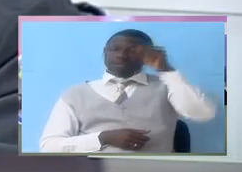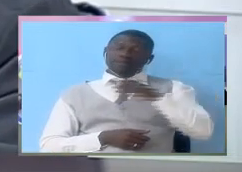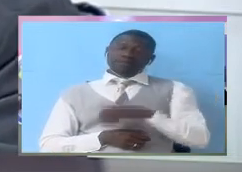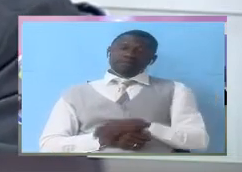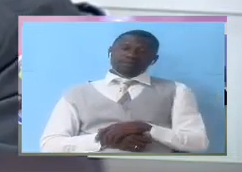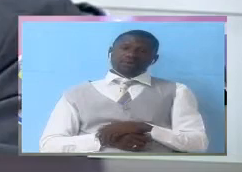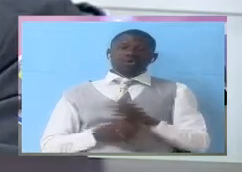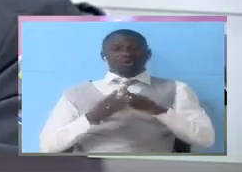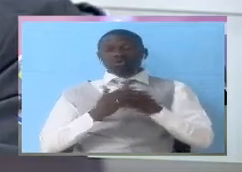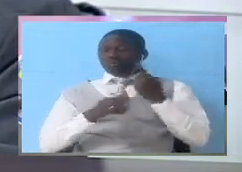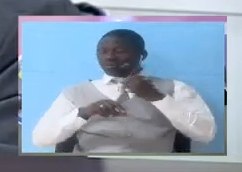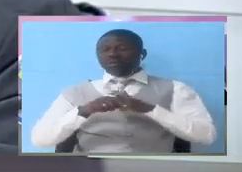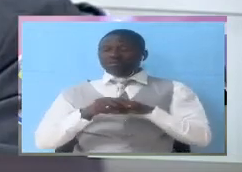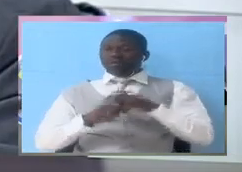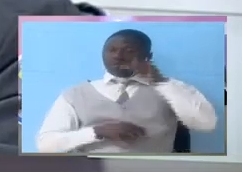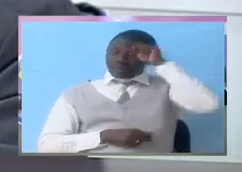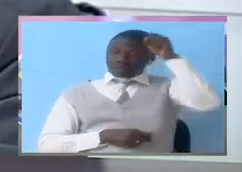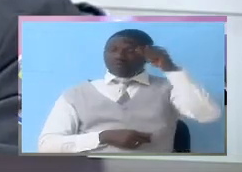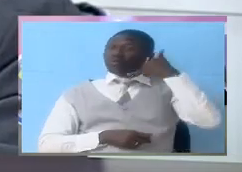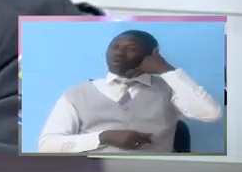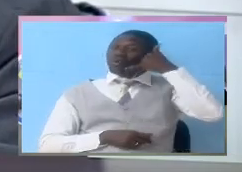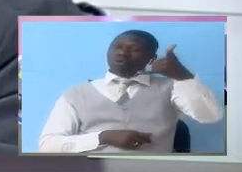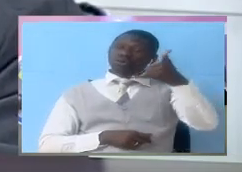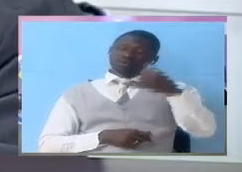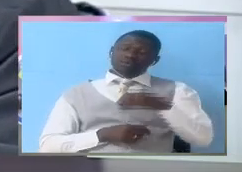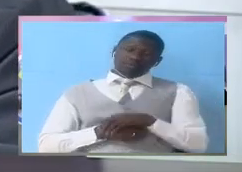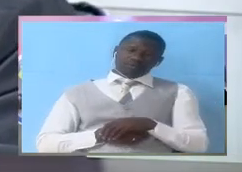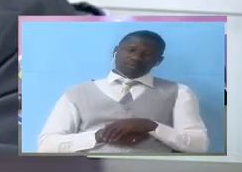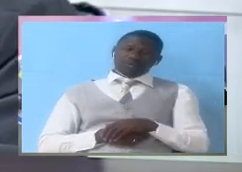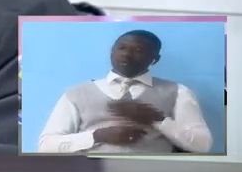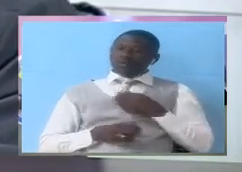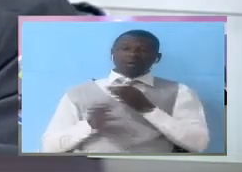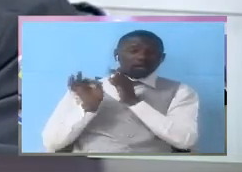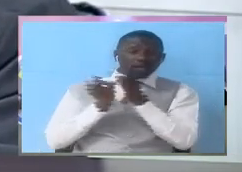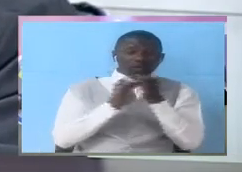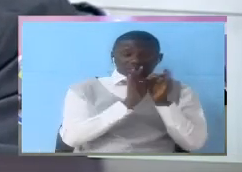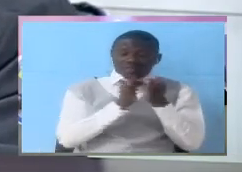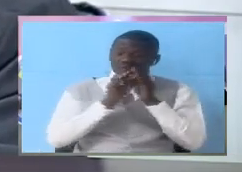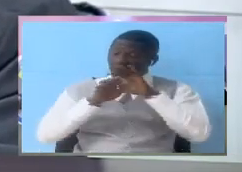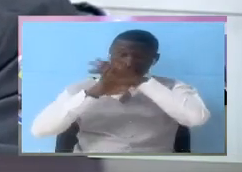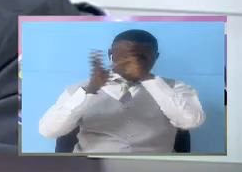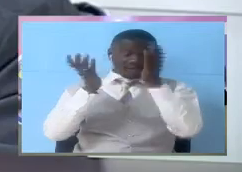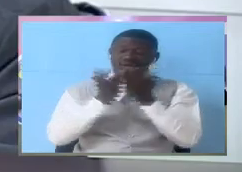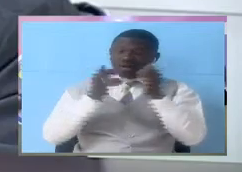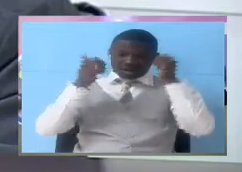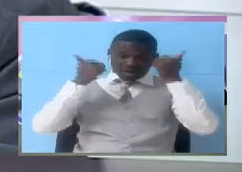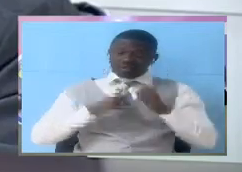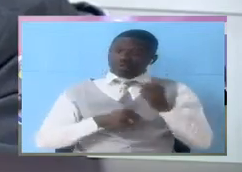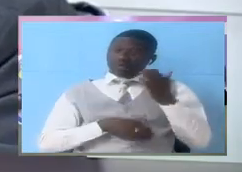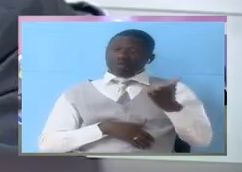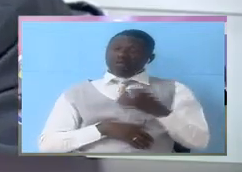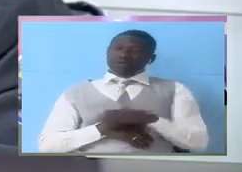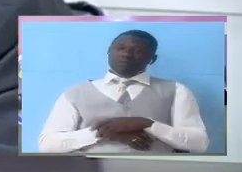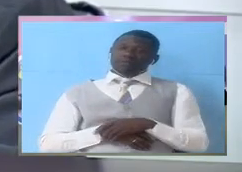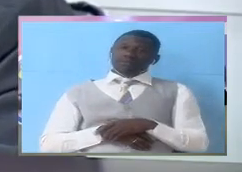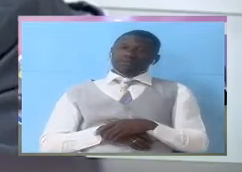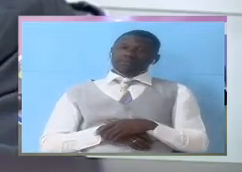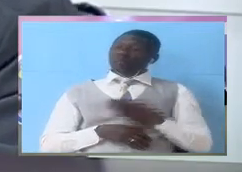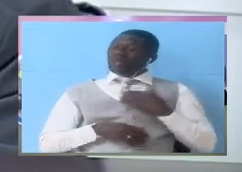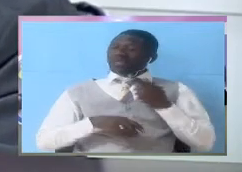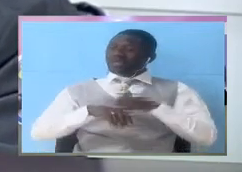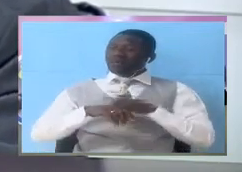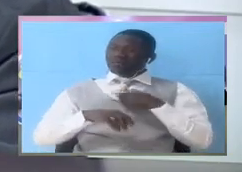president would call them. Wala président bi sax call len. And they would give him feedback. Buba nak dañ ko netti li nga xamné ni mo fa daan dox. By the time I wake up in the